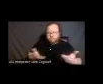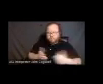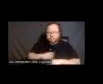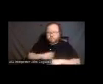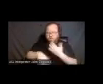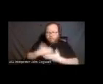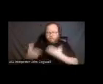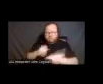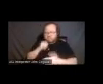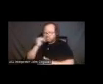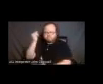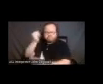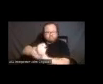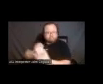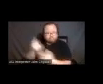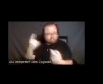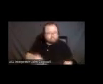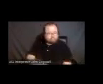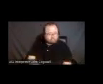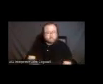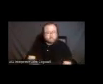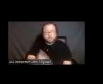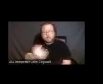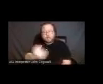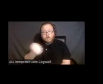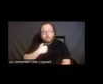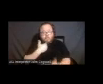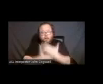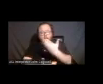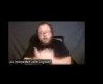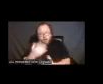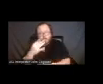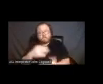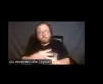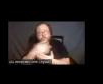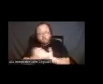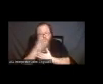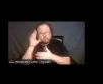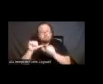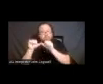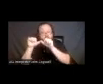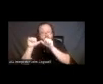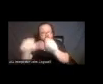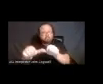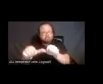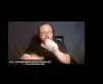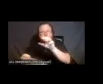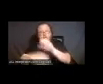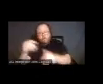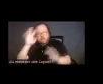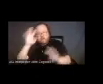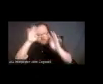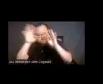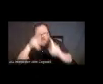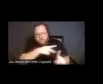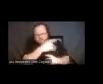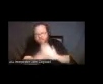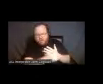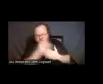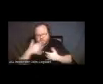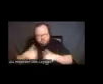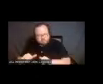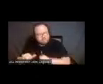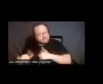aren't interrupted. Take My Hand is one of the projects that it will continue outside of the innovation project, and it's currently